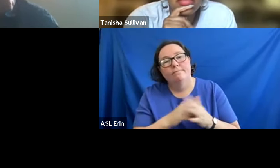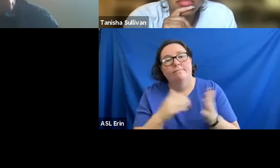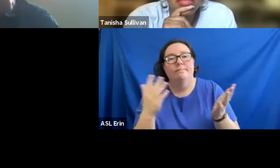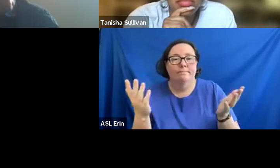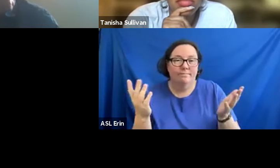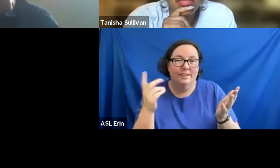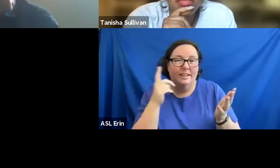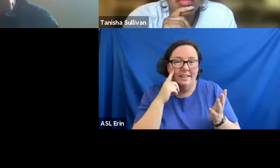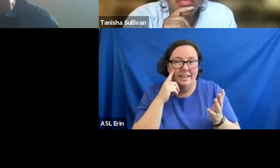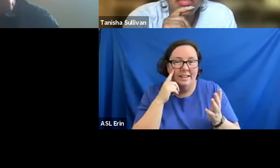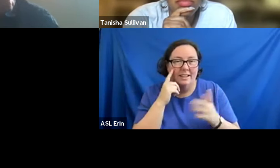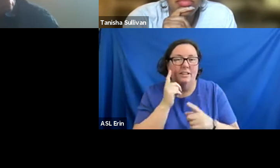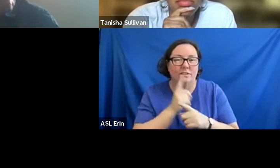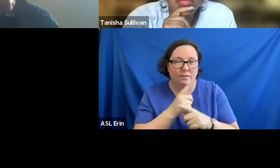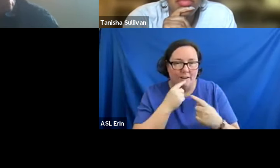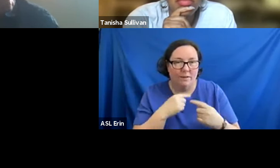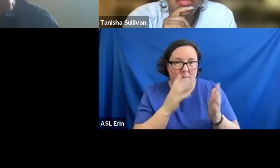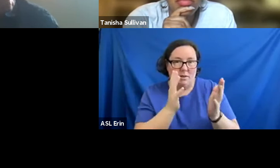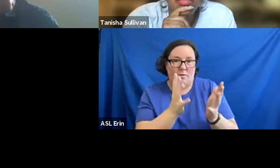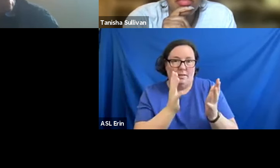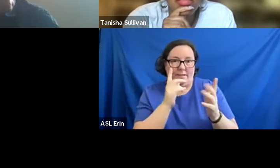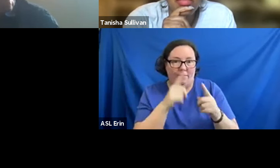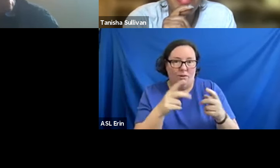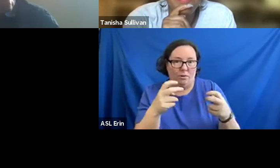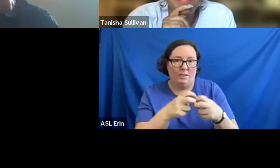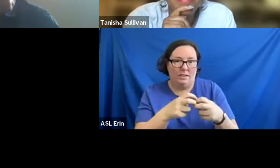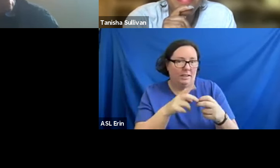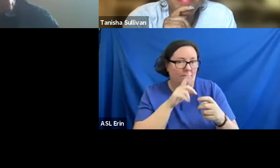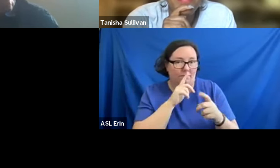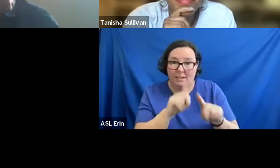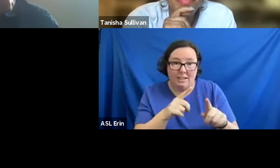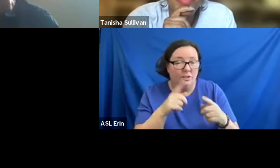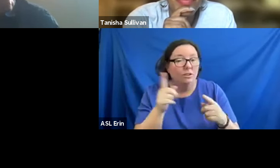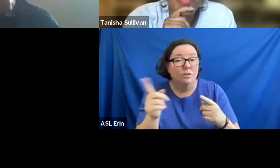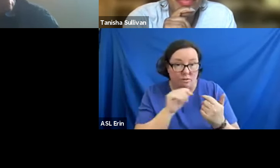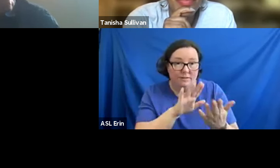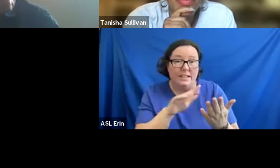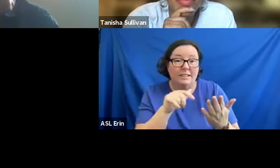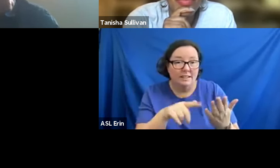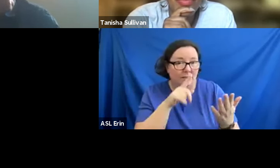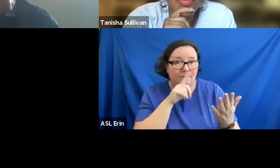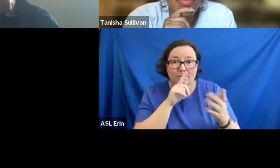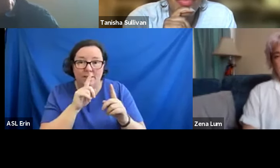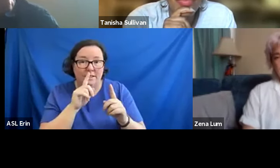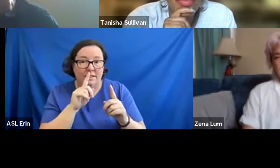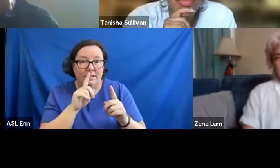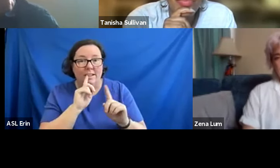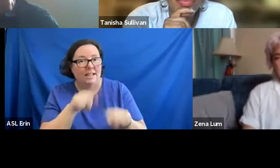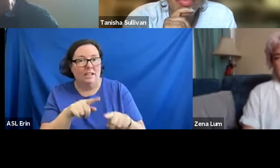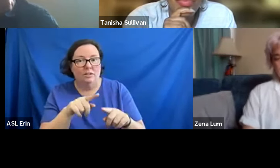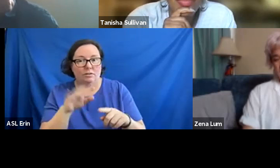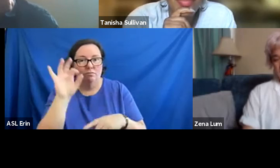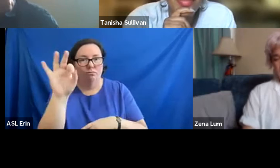I think it's right for me to leave it for you as a dilemma. This is what you're facing. I'm not going to give you a pat answer.